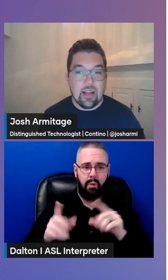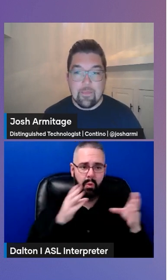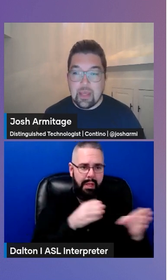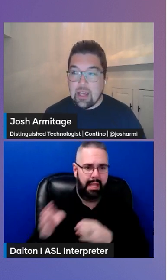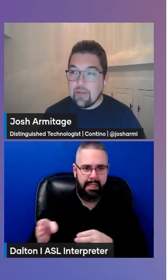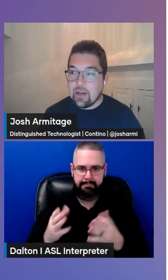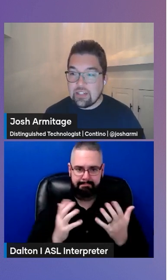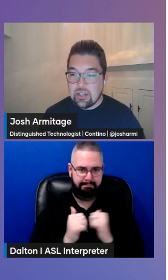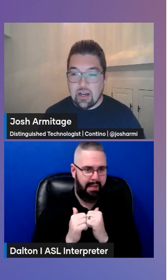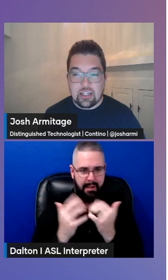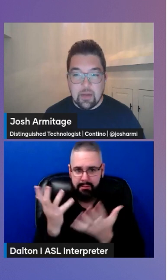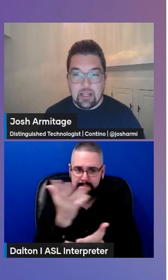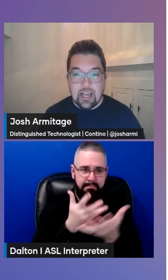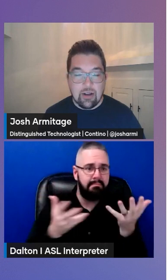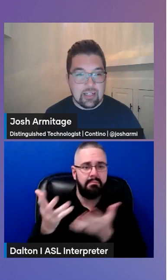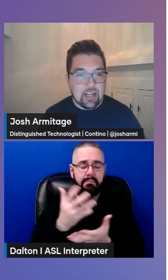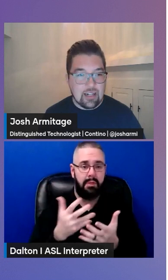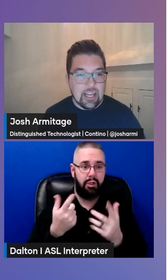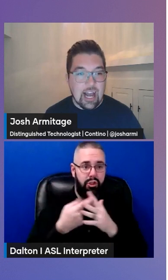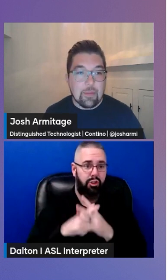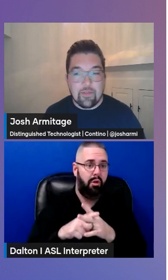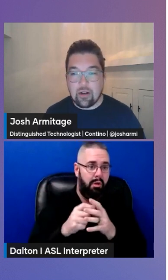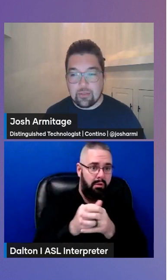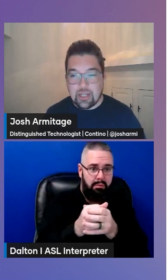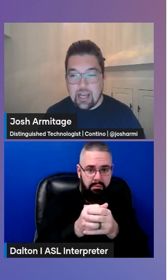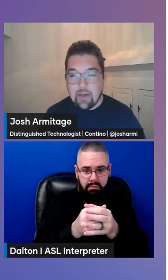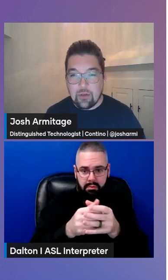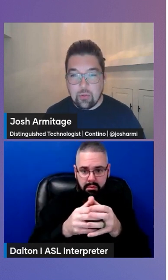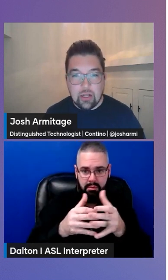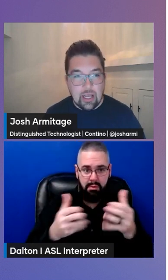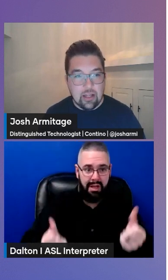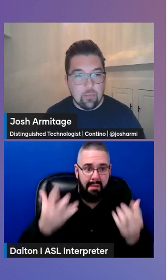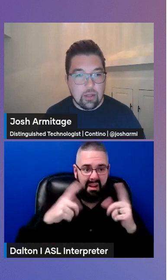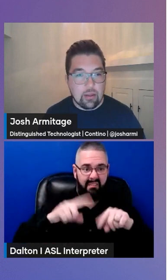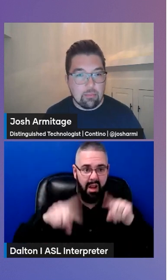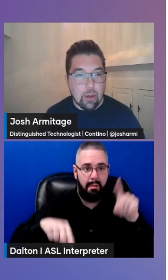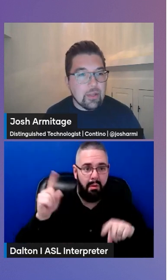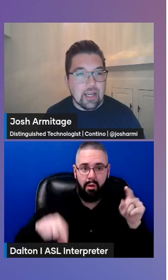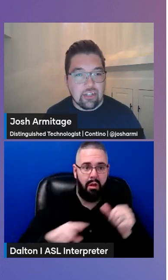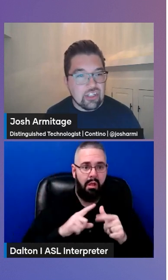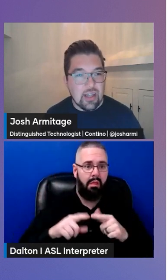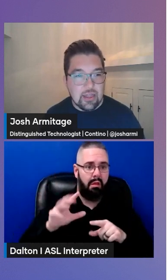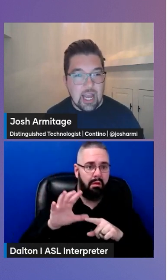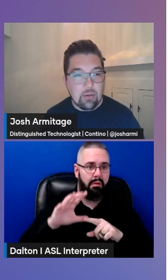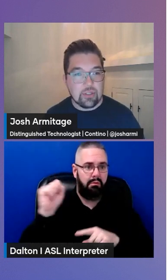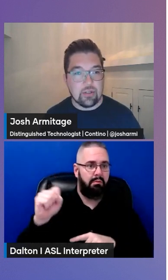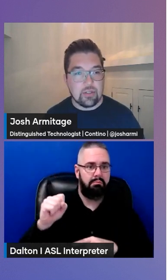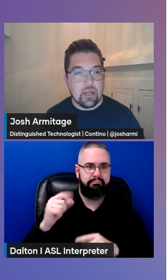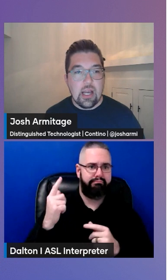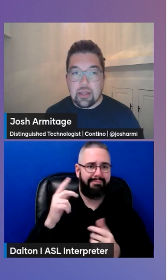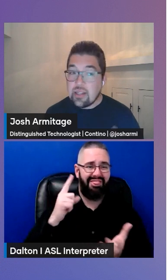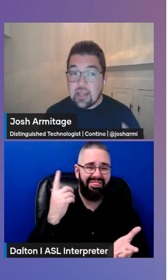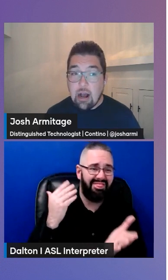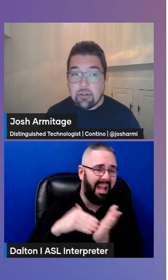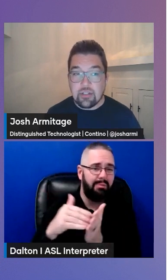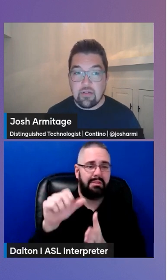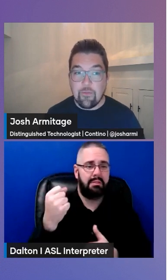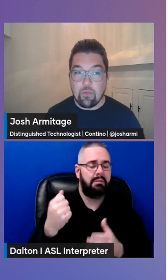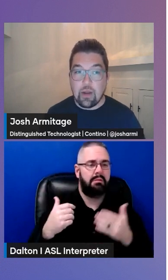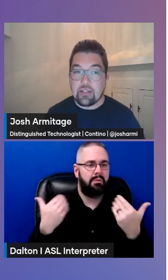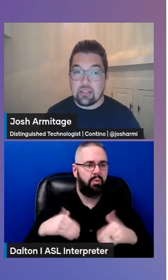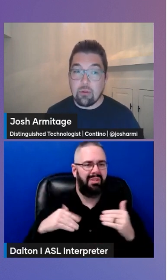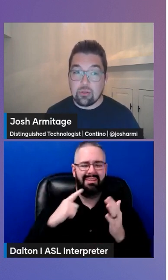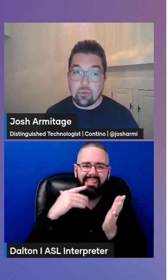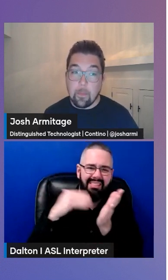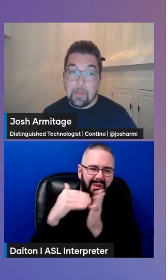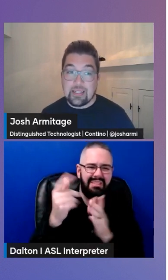that. If I start expanding out exactly how many variables I have, you quickly end up with permutations in the thousands. There's thousands of different